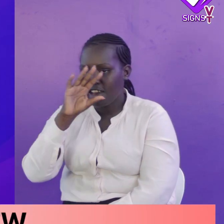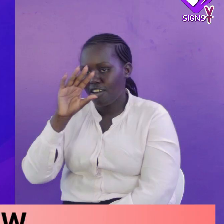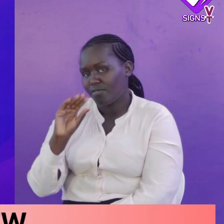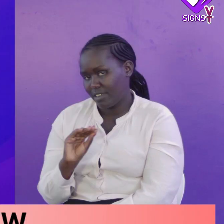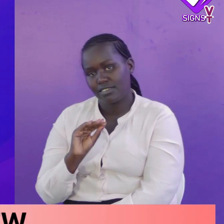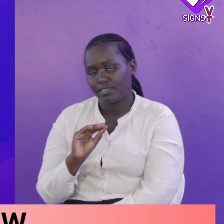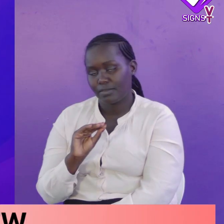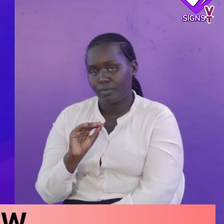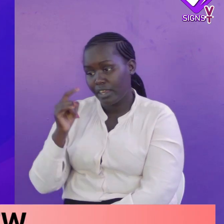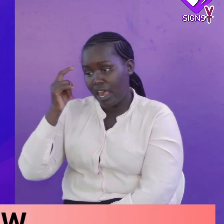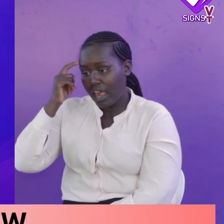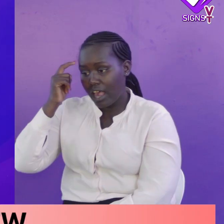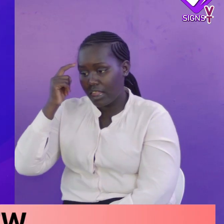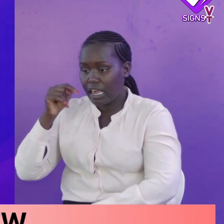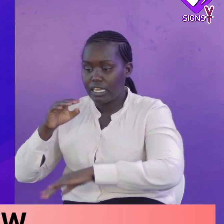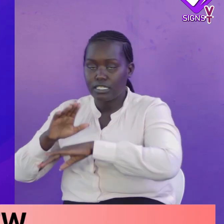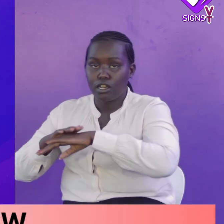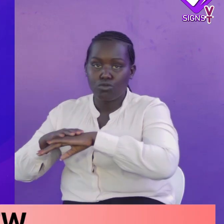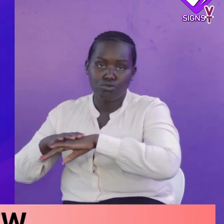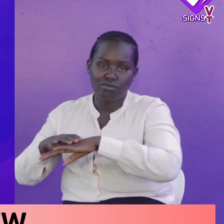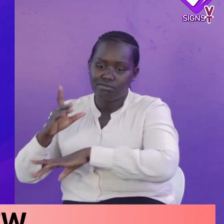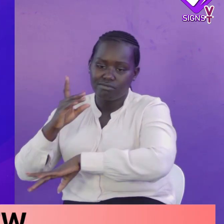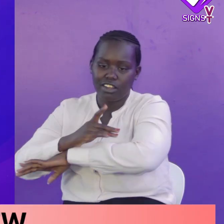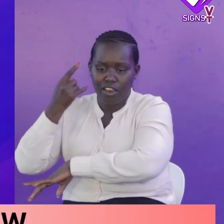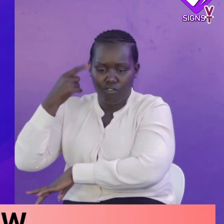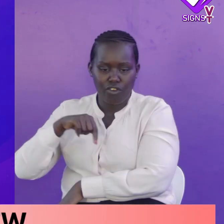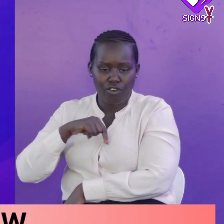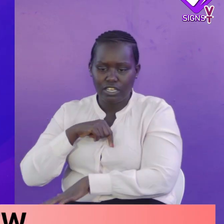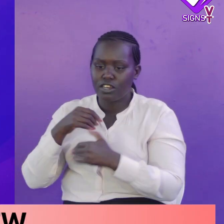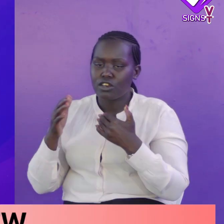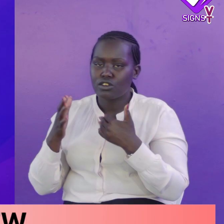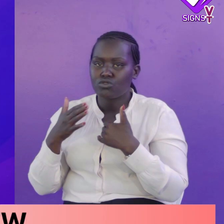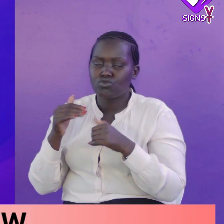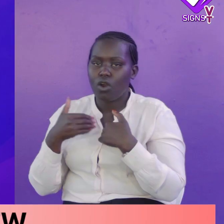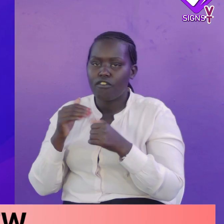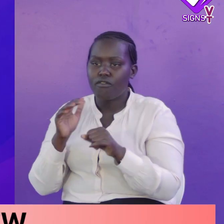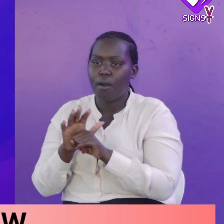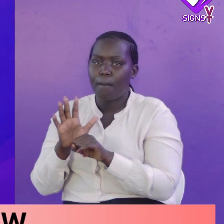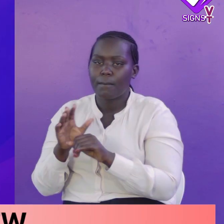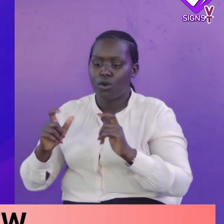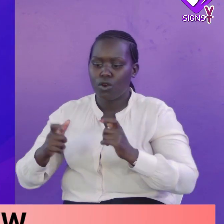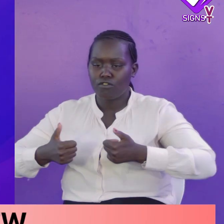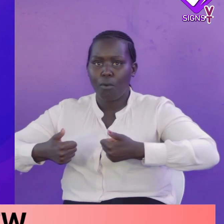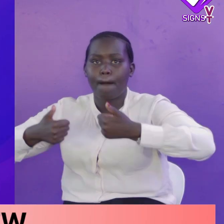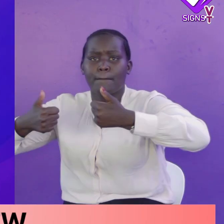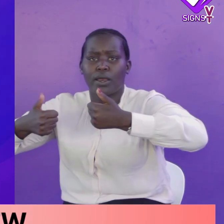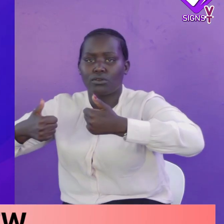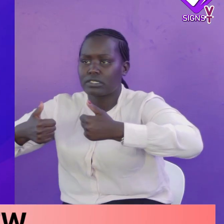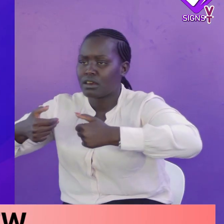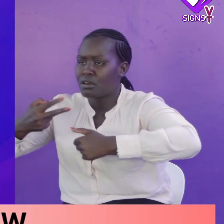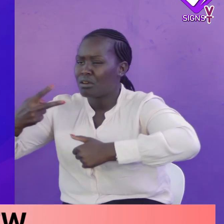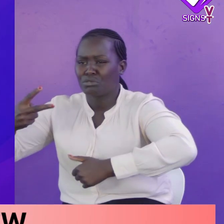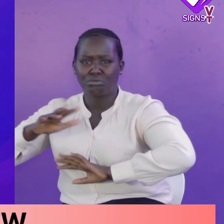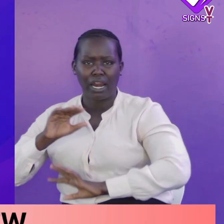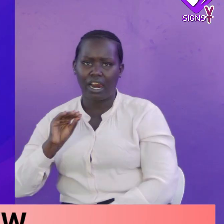So I think it is a good day for us to add more medals. Hiyo mbili haitutoshi, because America, I think they